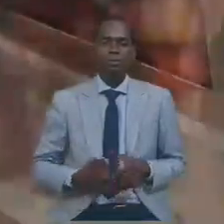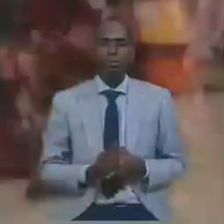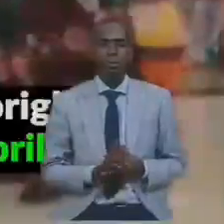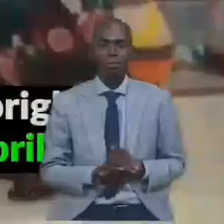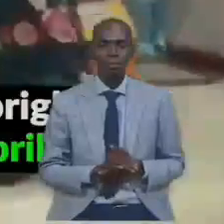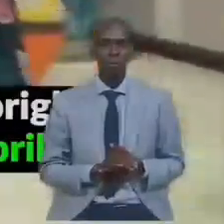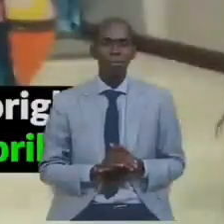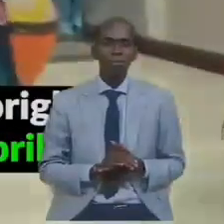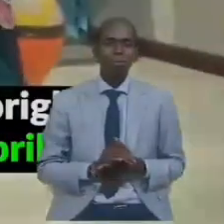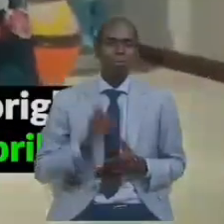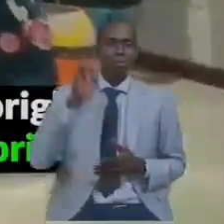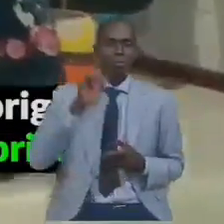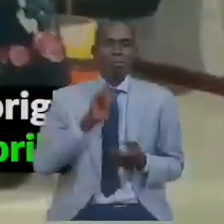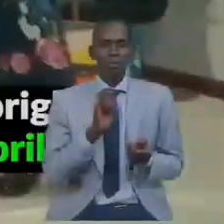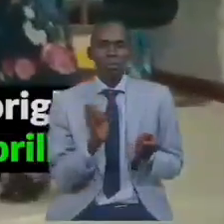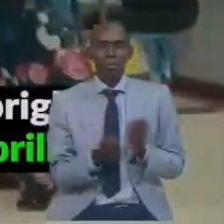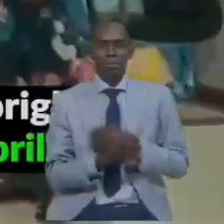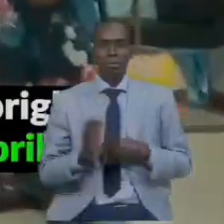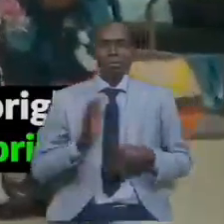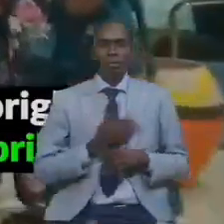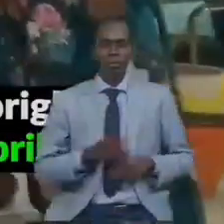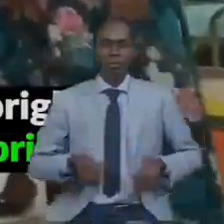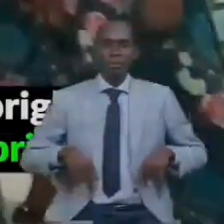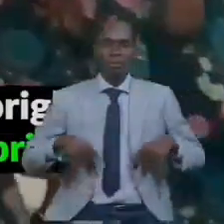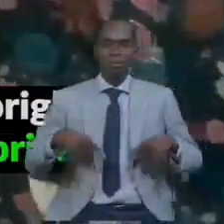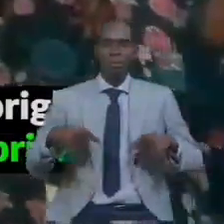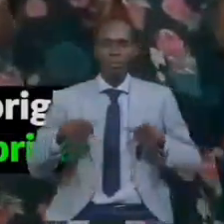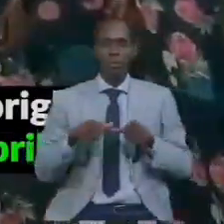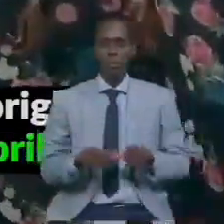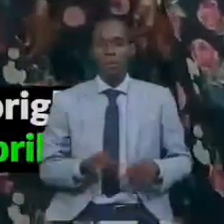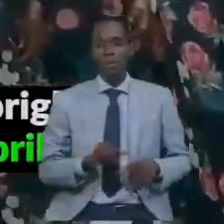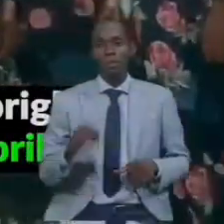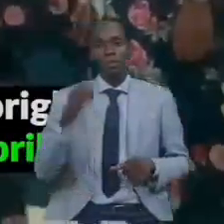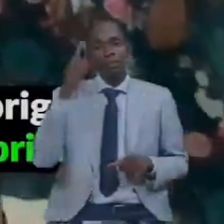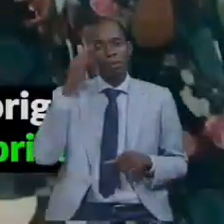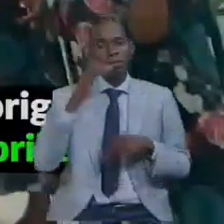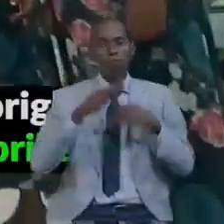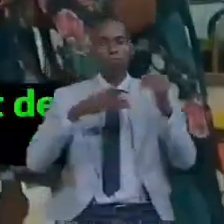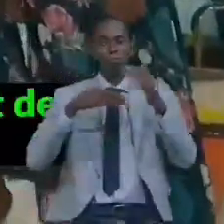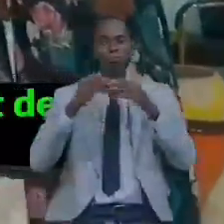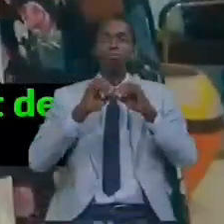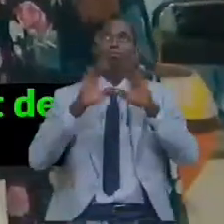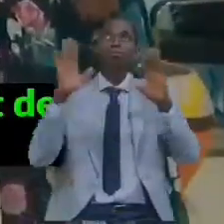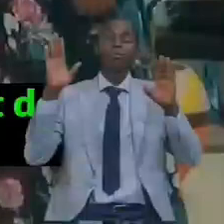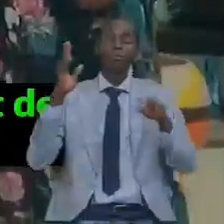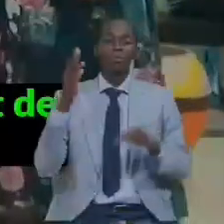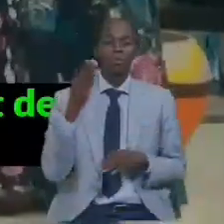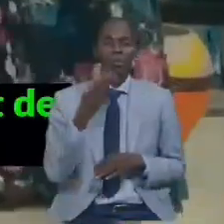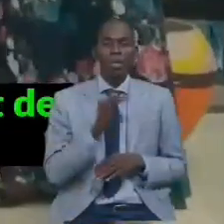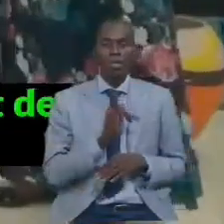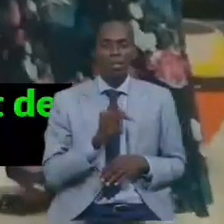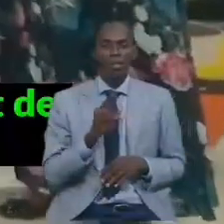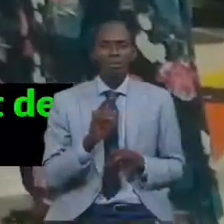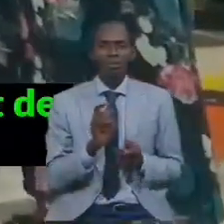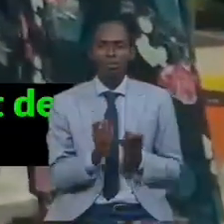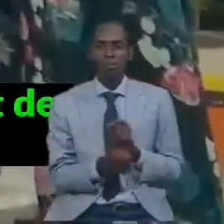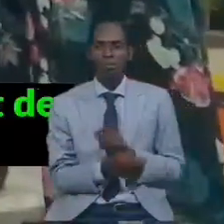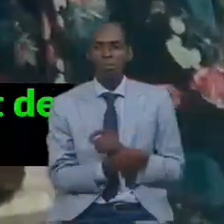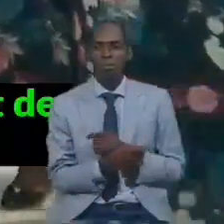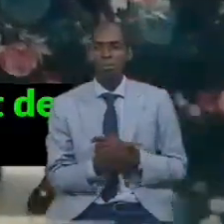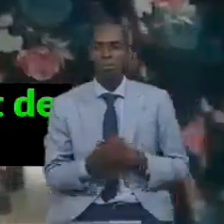king. He changed our dwelling from mansions so bright. He changed